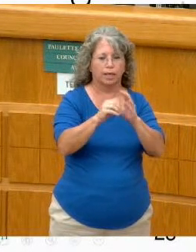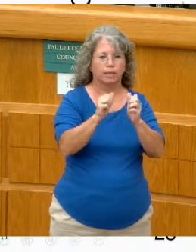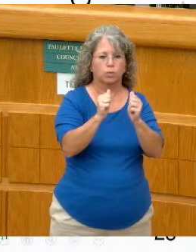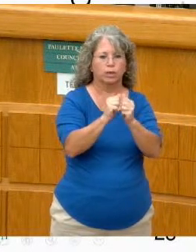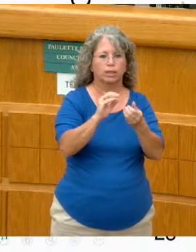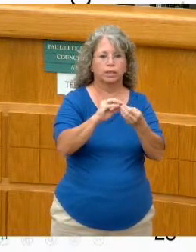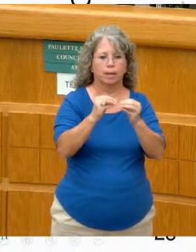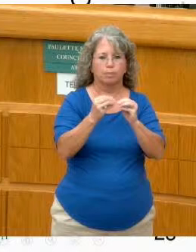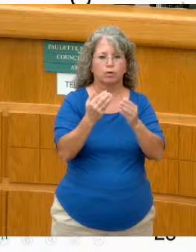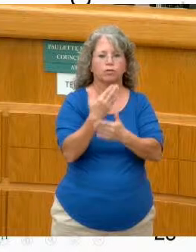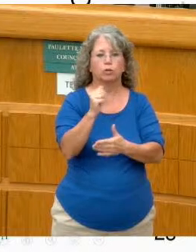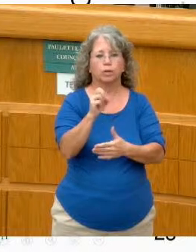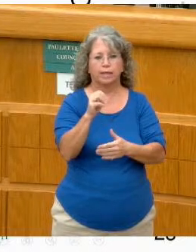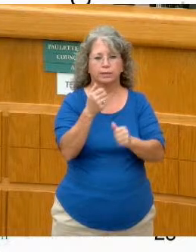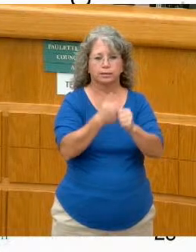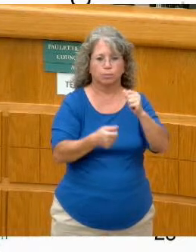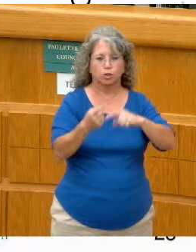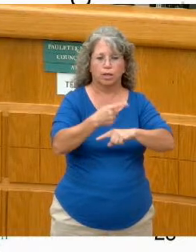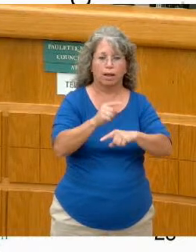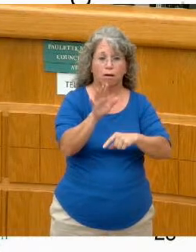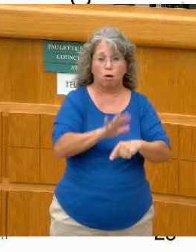sign.